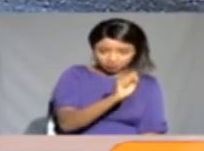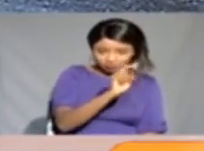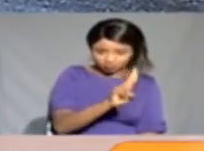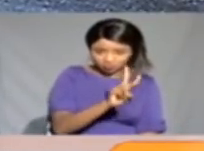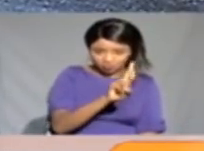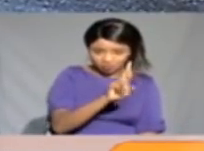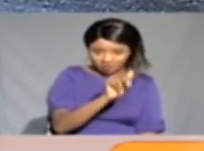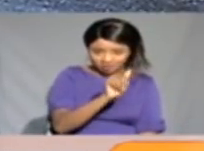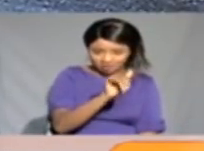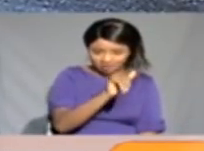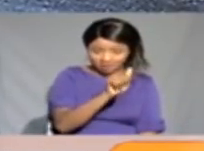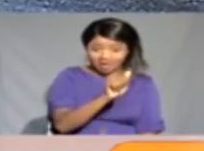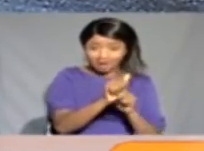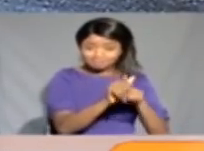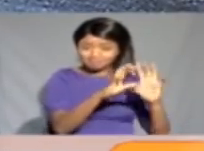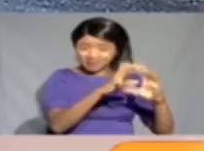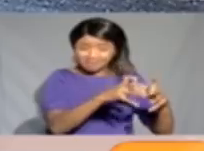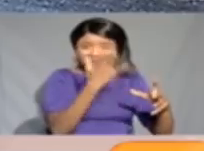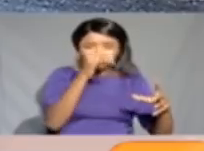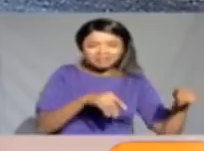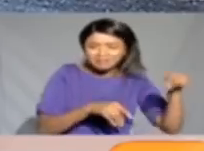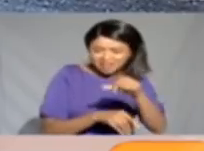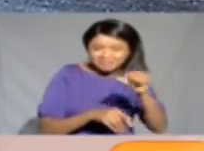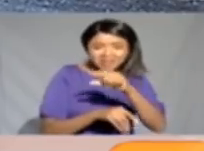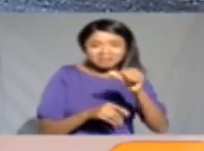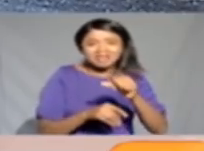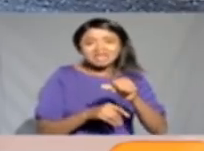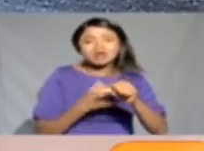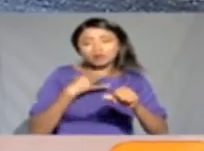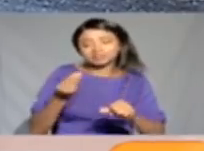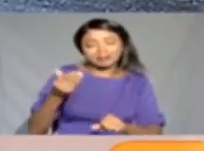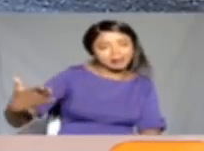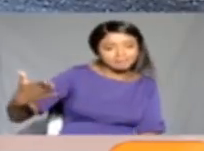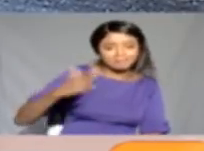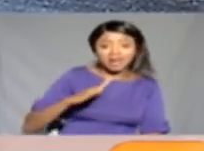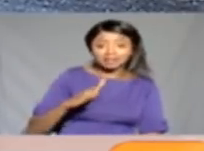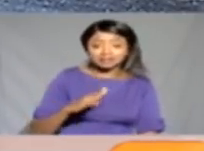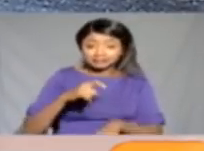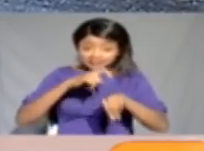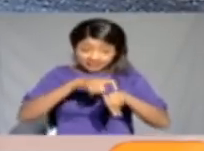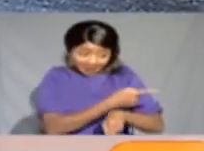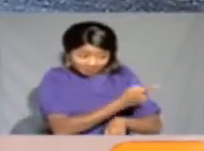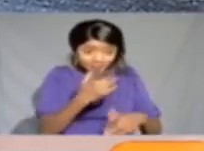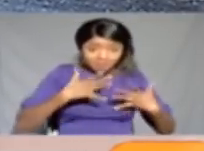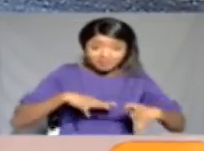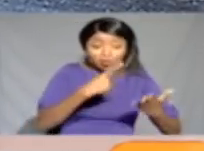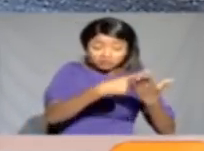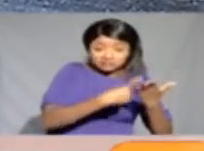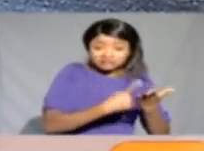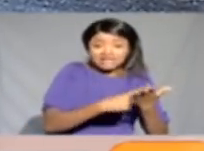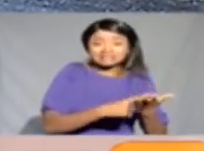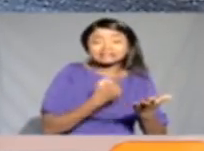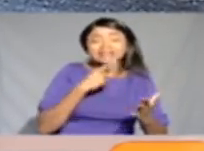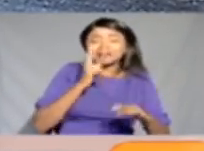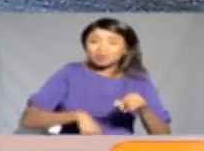interest and the rent income they had projected. Speaking to Citizen TV, the investors claim that